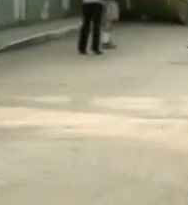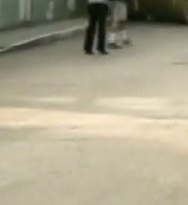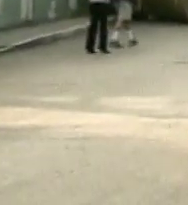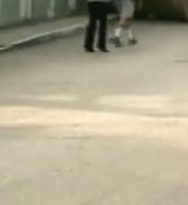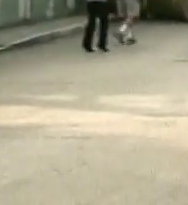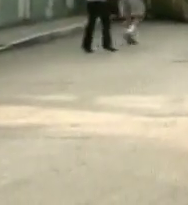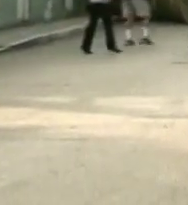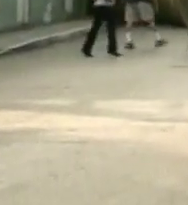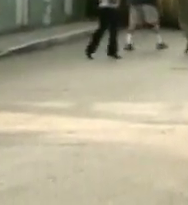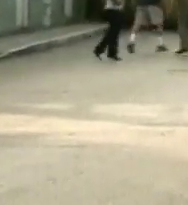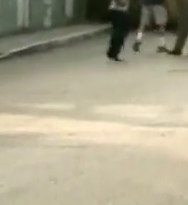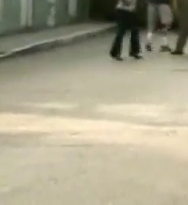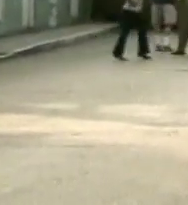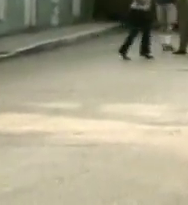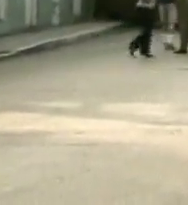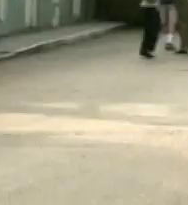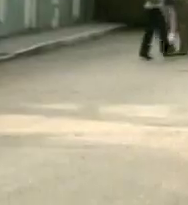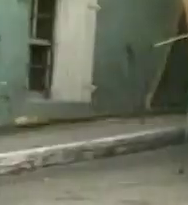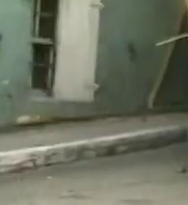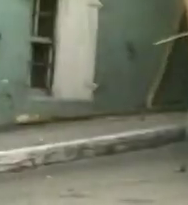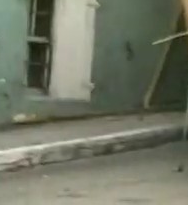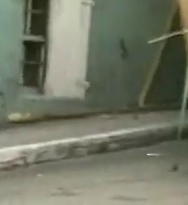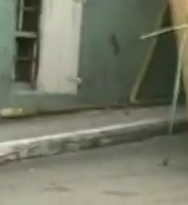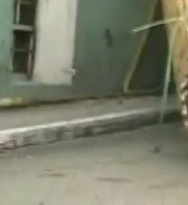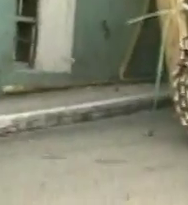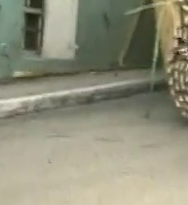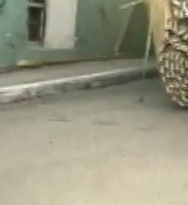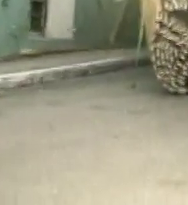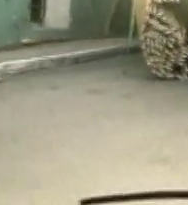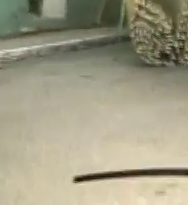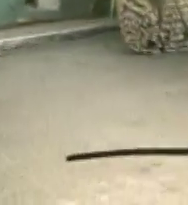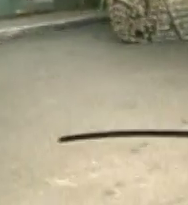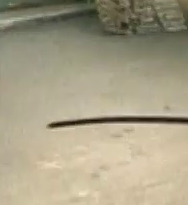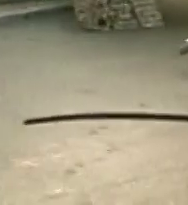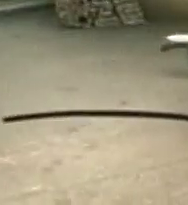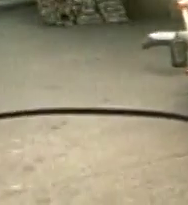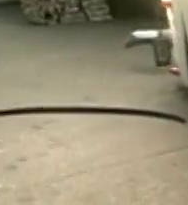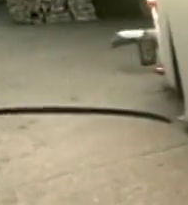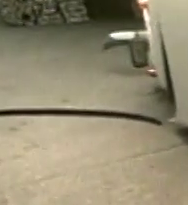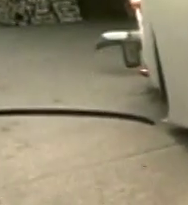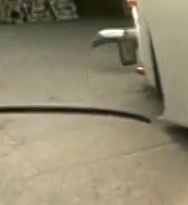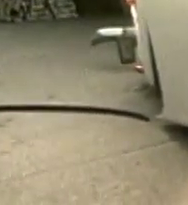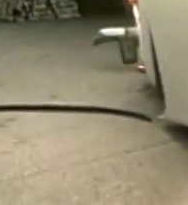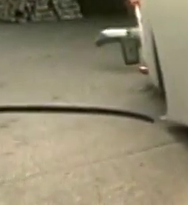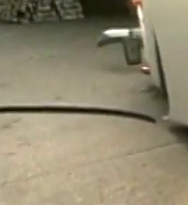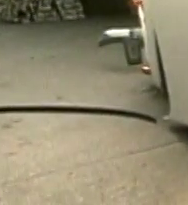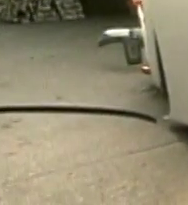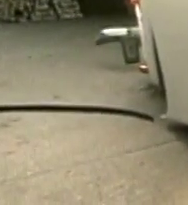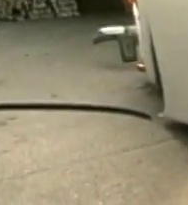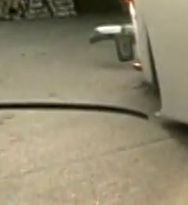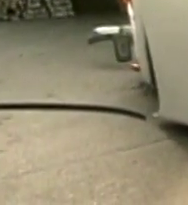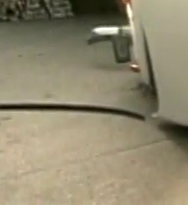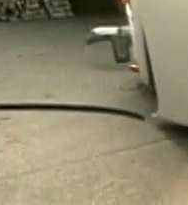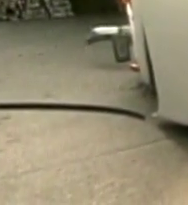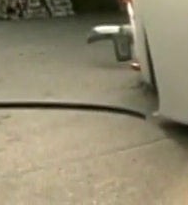this flatbed truck fared after an accident in downtown. All those stories and more straight ahead in the Bahamas